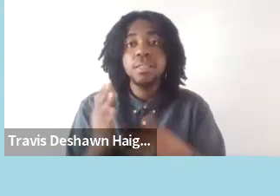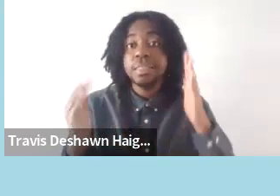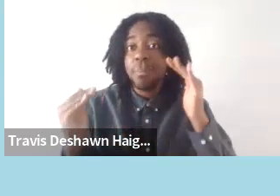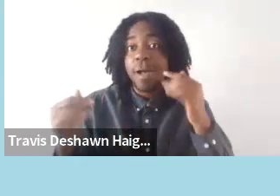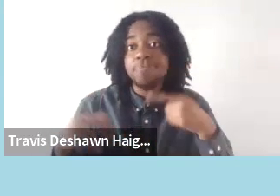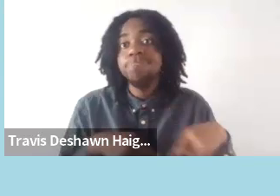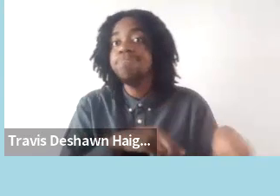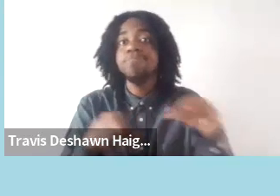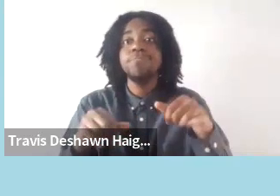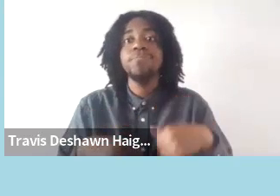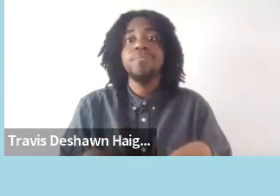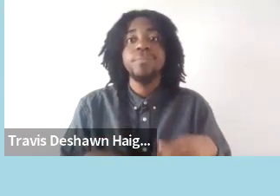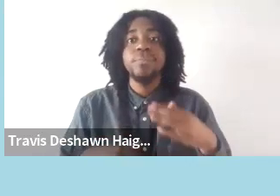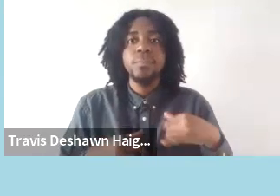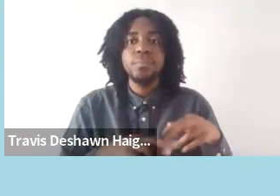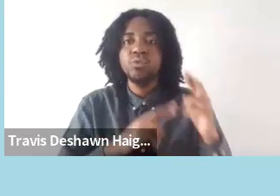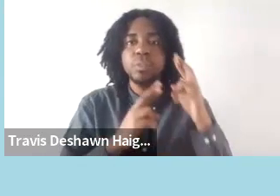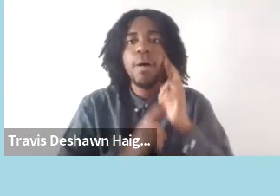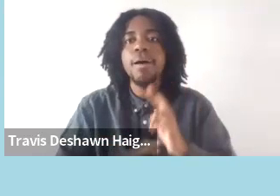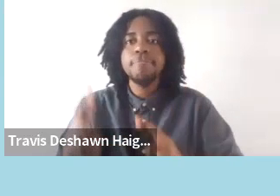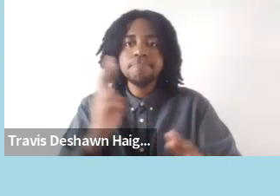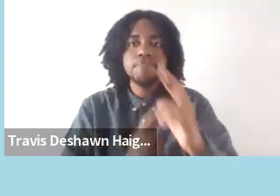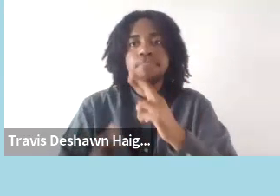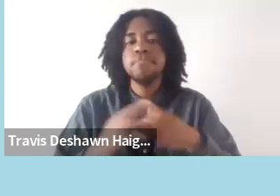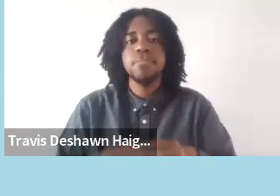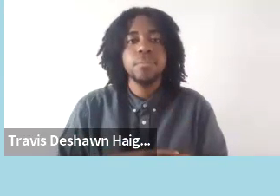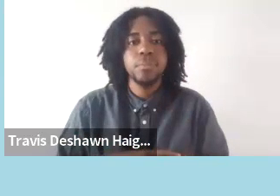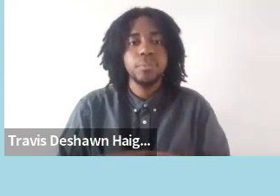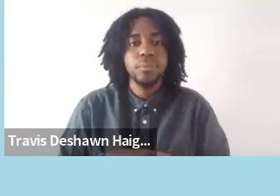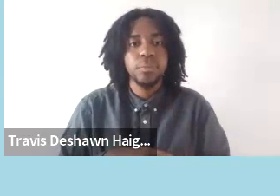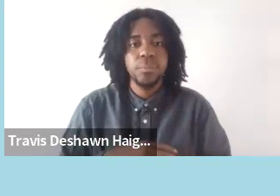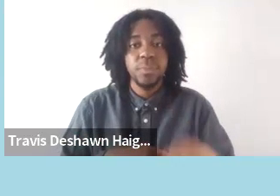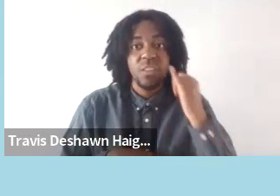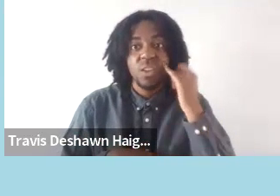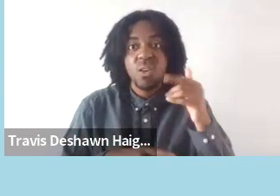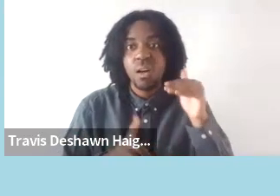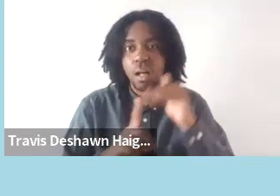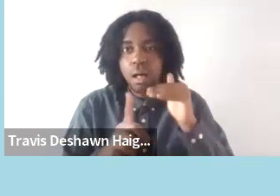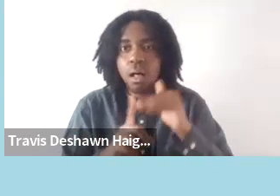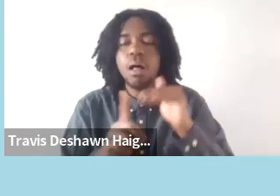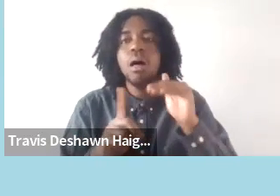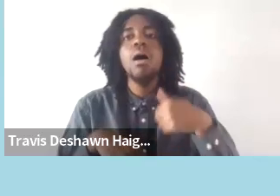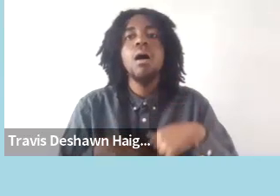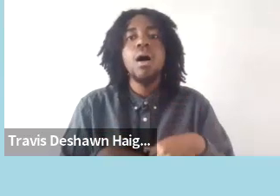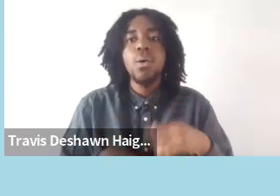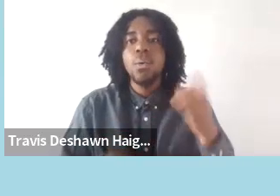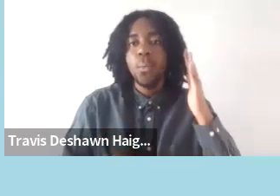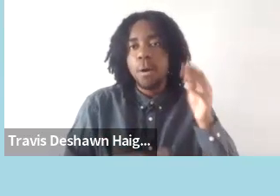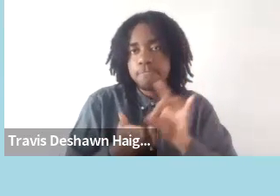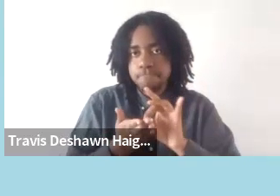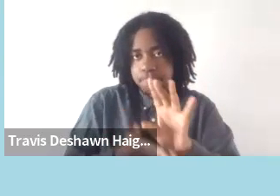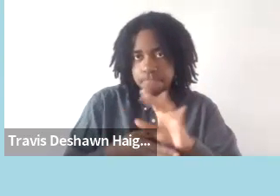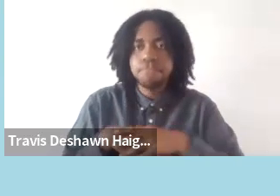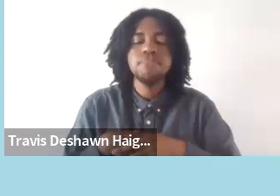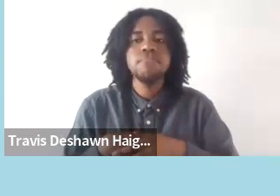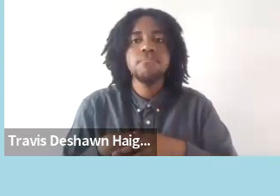fairness. Anyone who violates this standard of behavior, including engaging in any form of harassment, may, at the discretion of the organizers, be